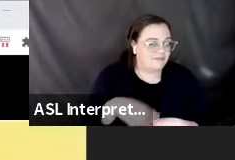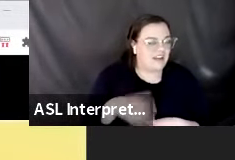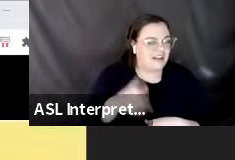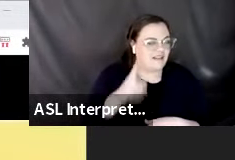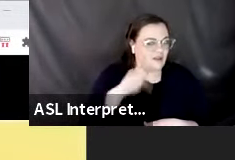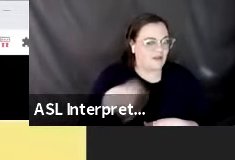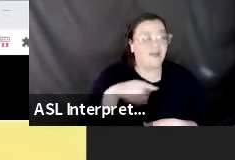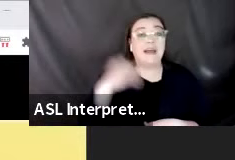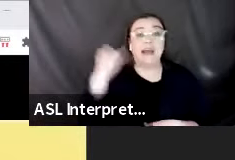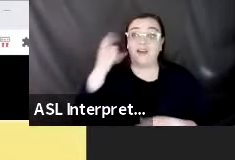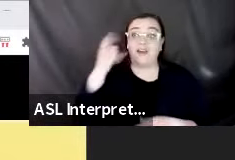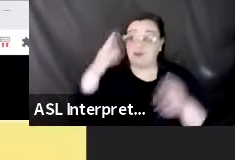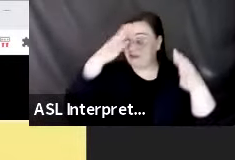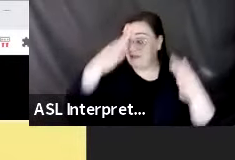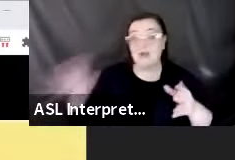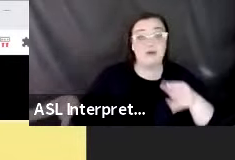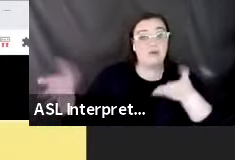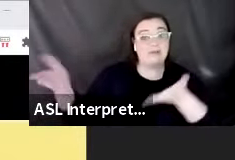was requested.